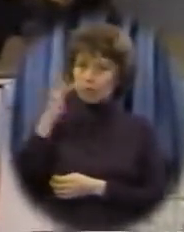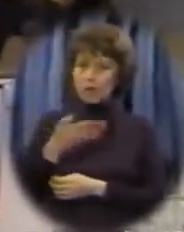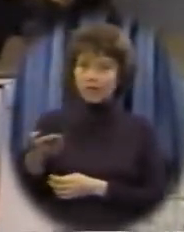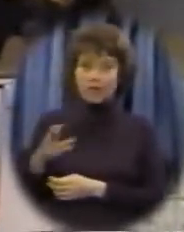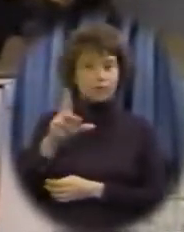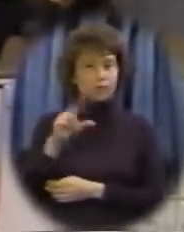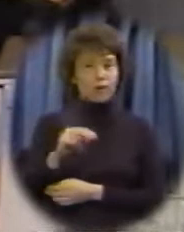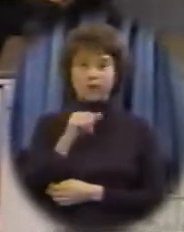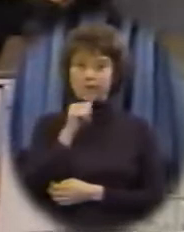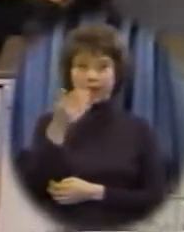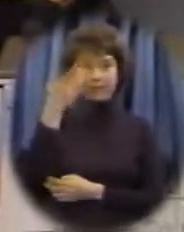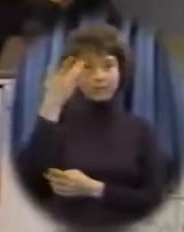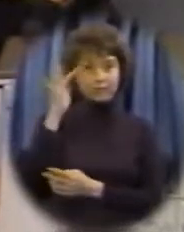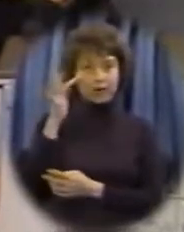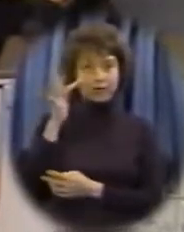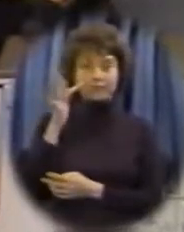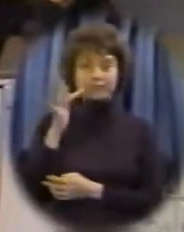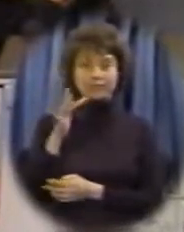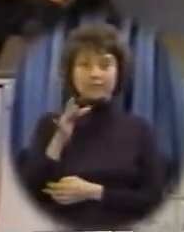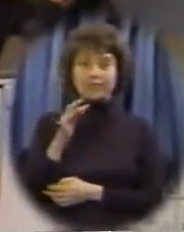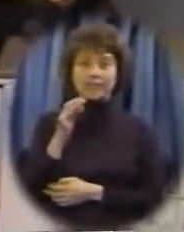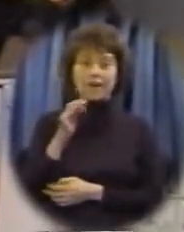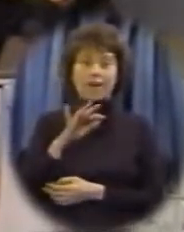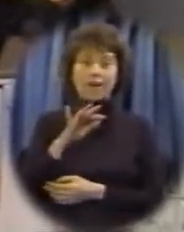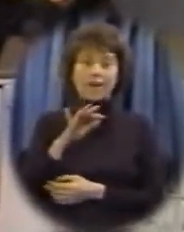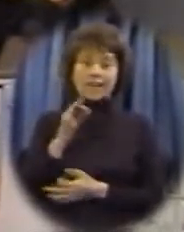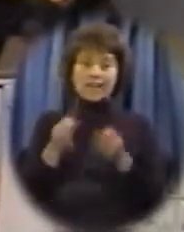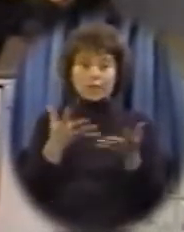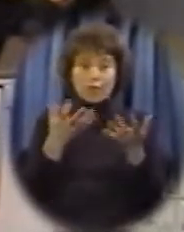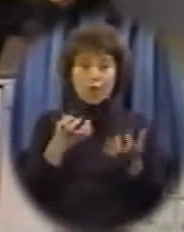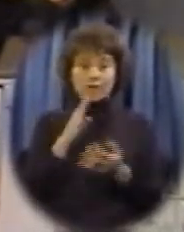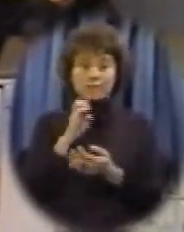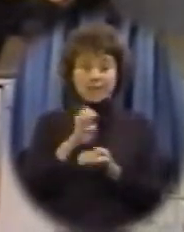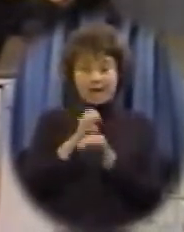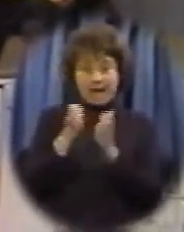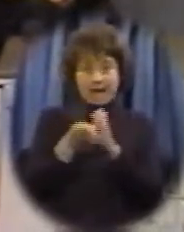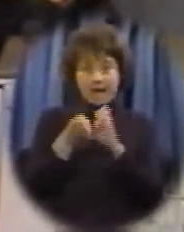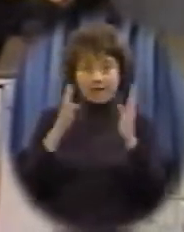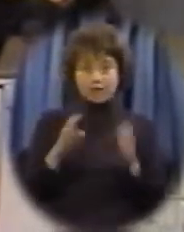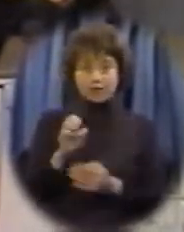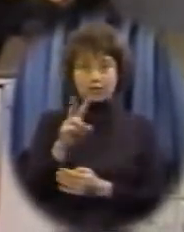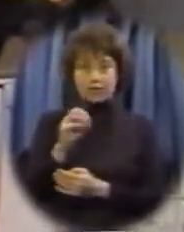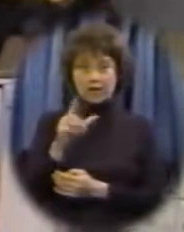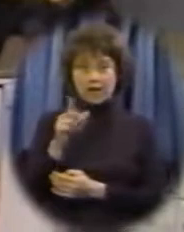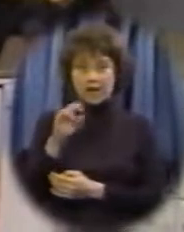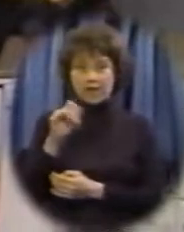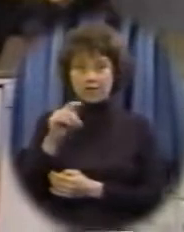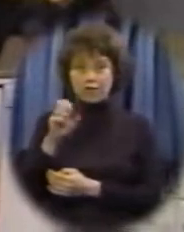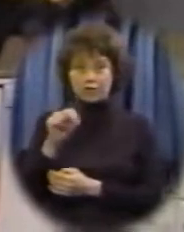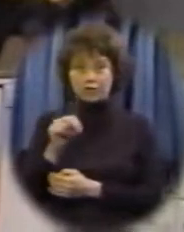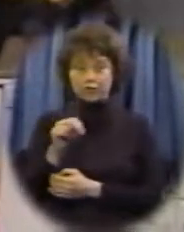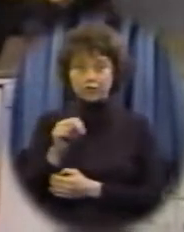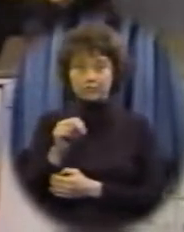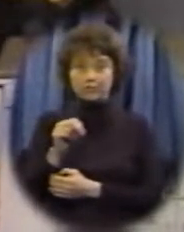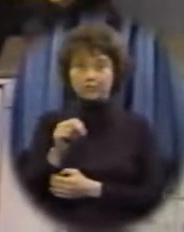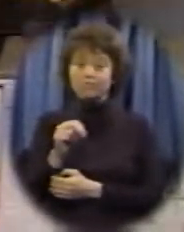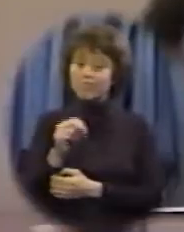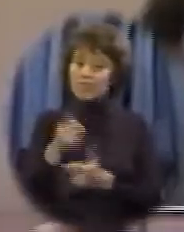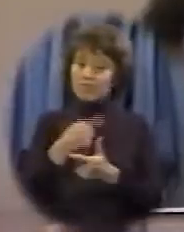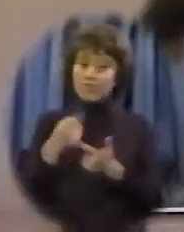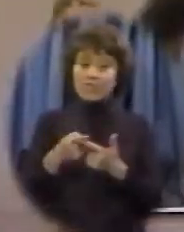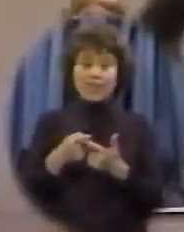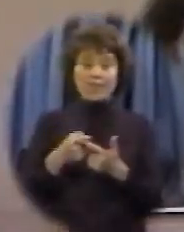Amen. And to be an evolutionist, all you'd have to do is to switch your brain out of reason and throw it into neutral. That's all you'd have to do.